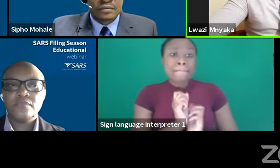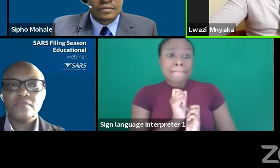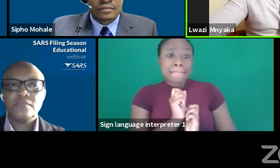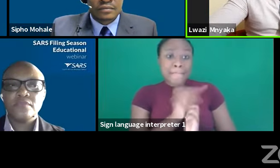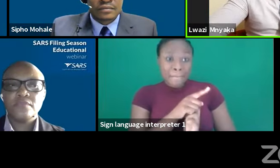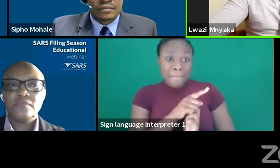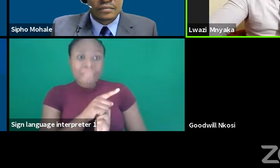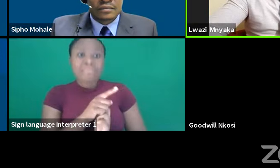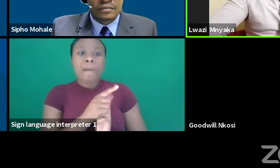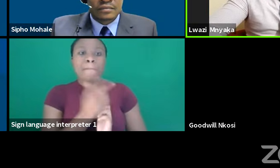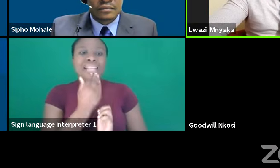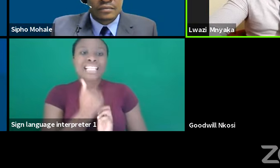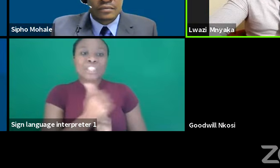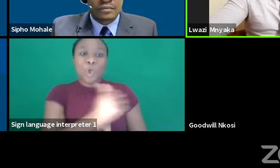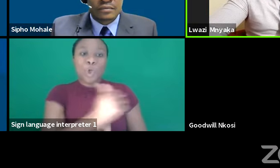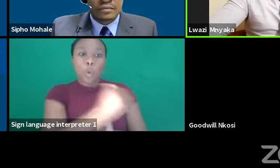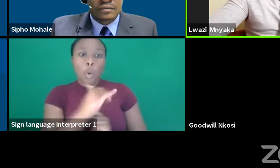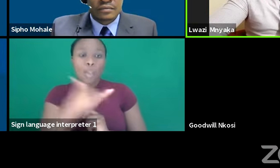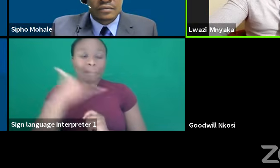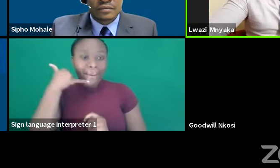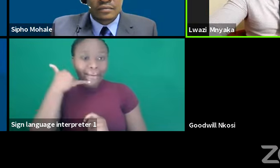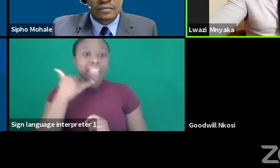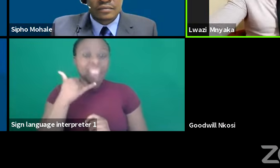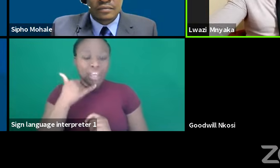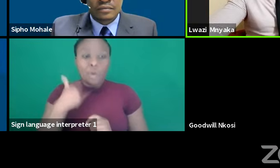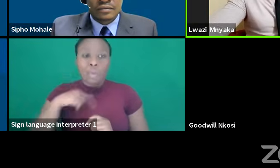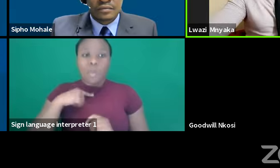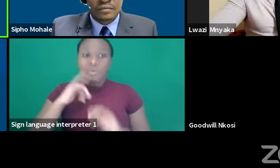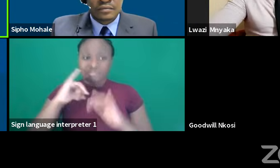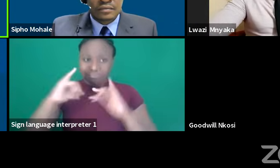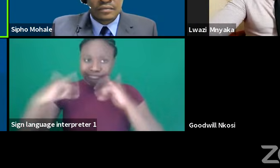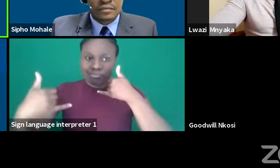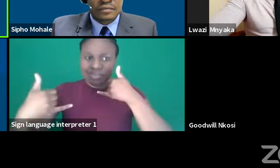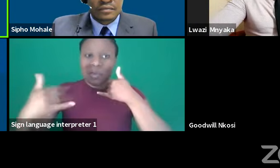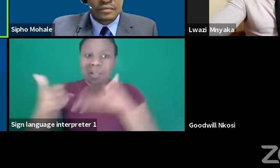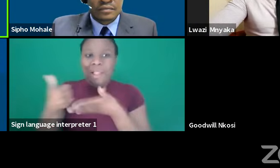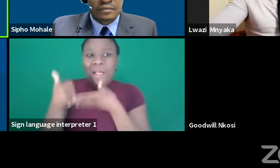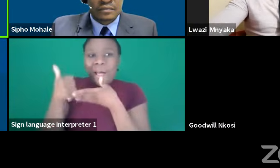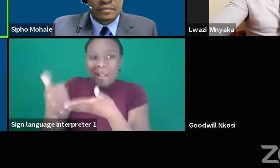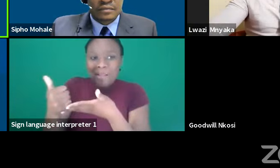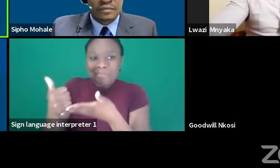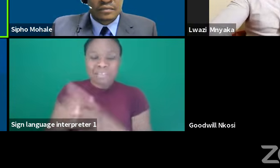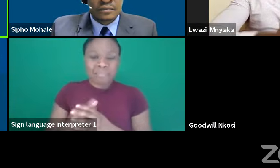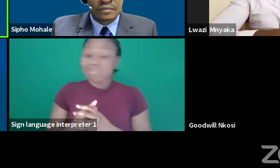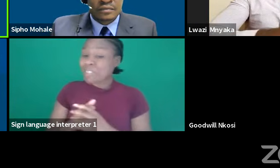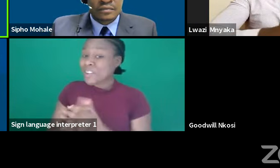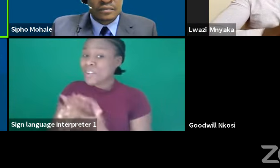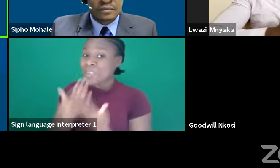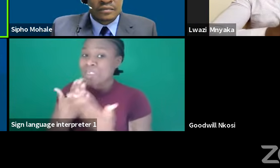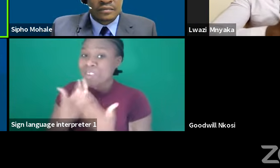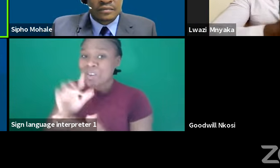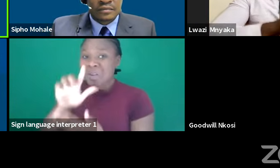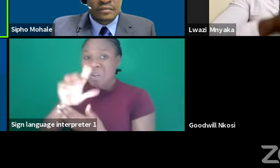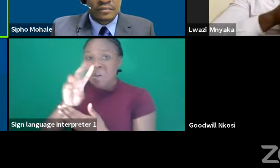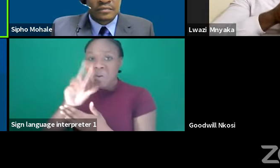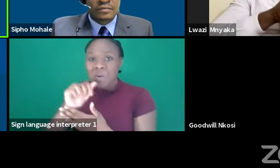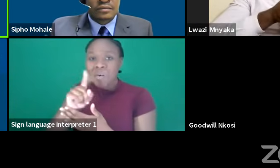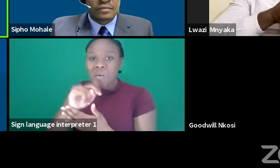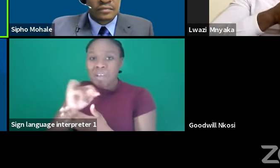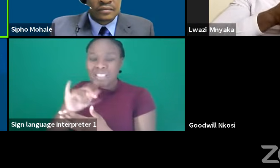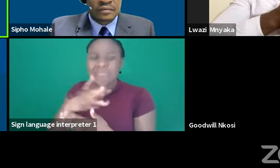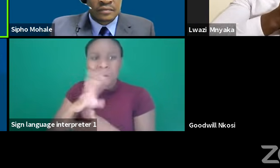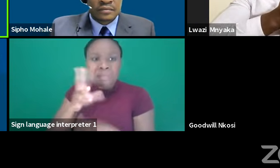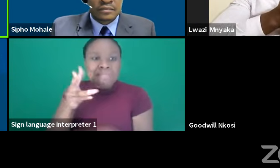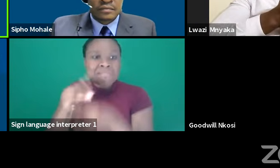back and we will assist you. Okay, thank you, Lwazi. I needed to add on the answer of Lwazi.